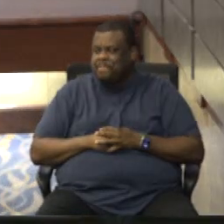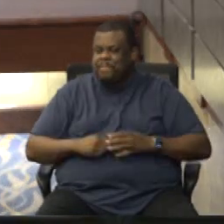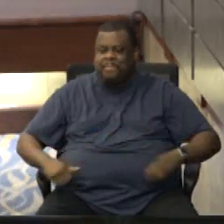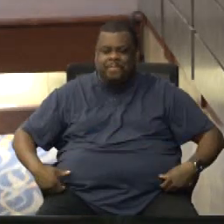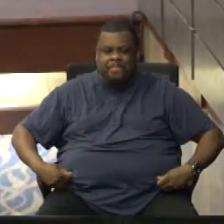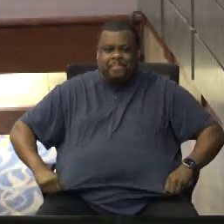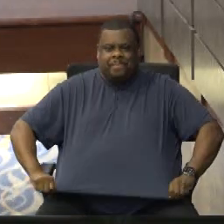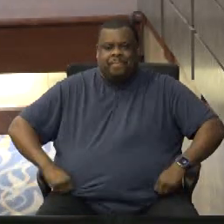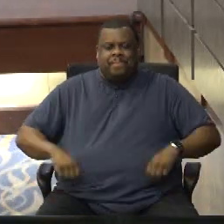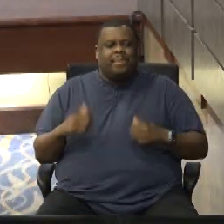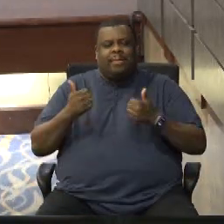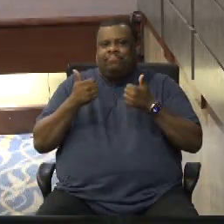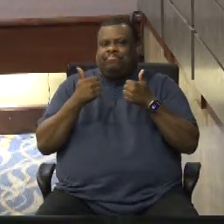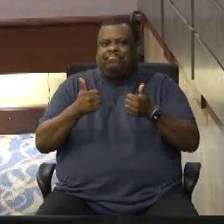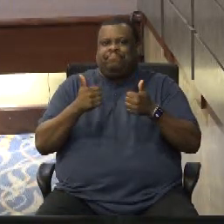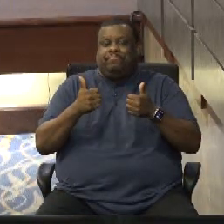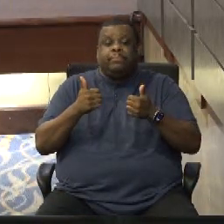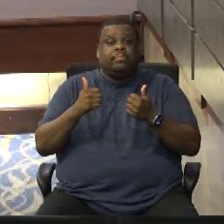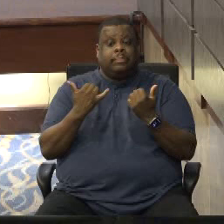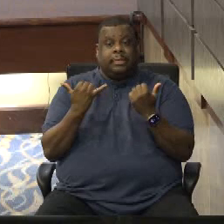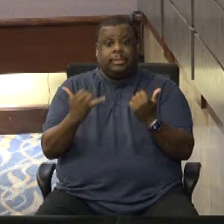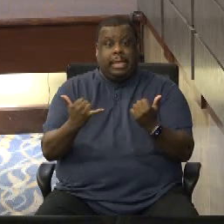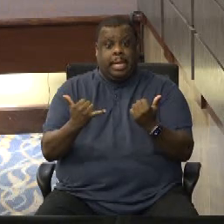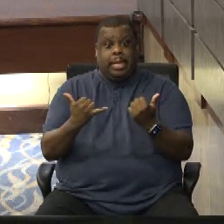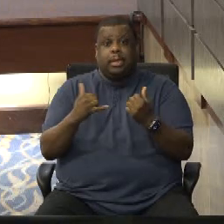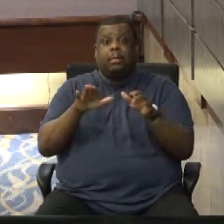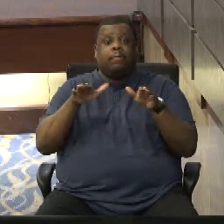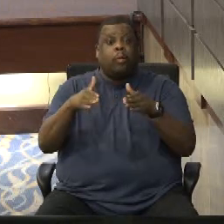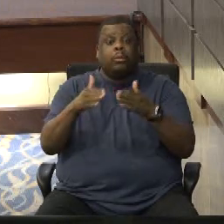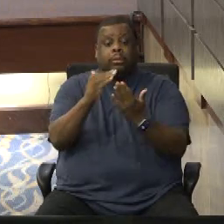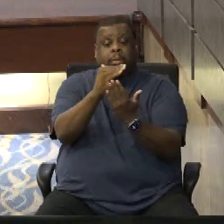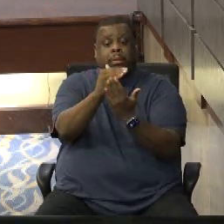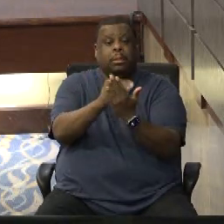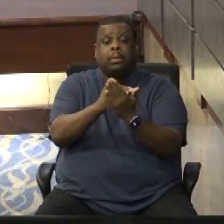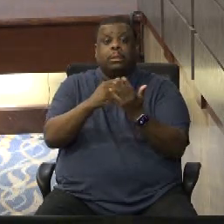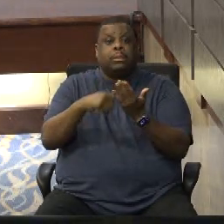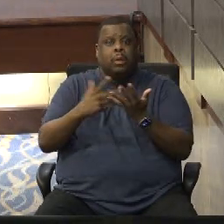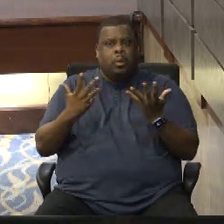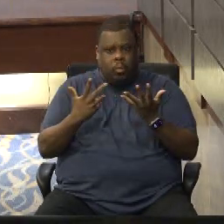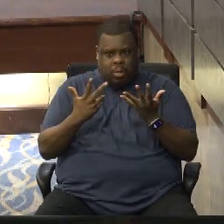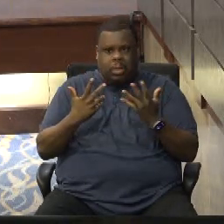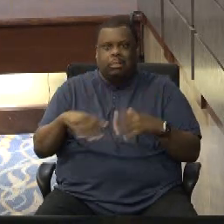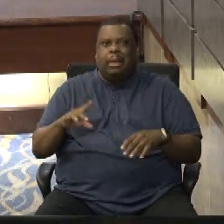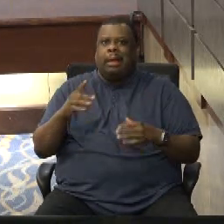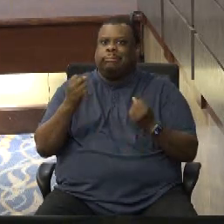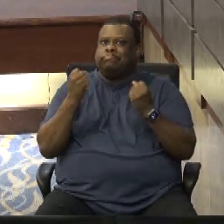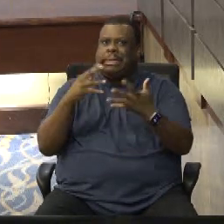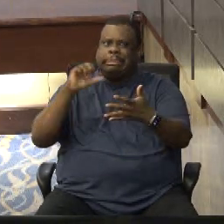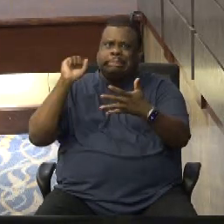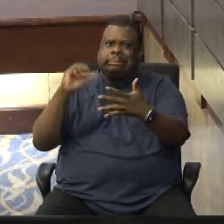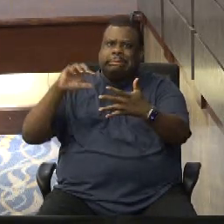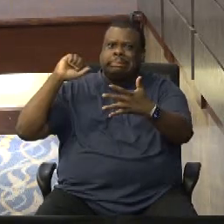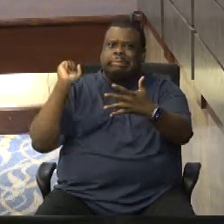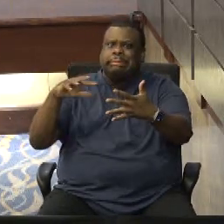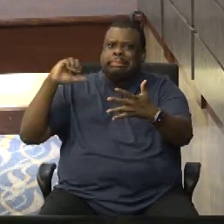Thank you. So today's agenda, all 800-plus pages.